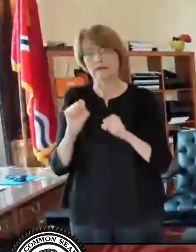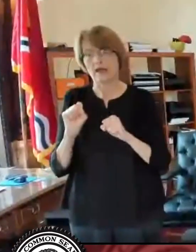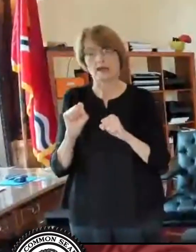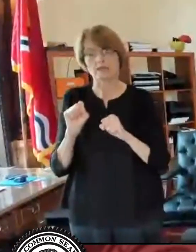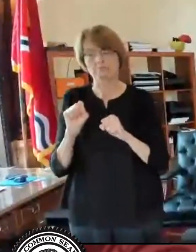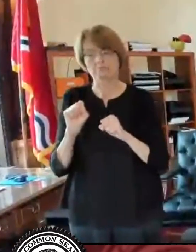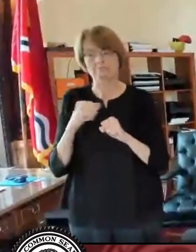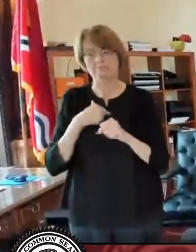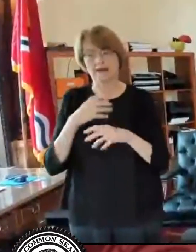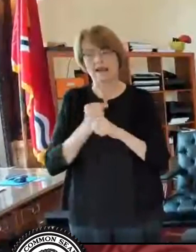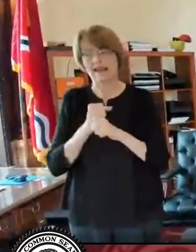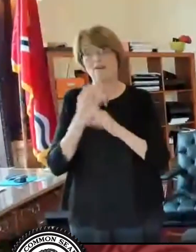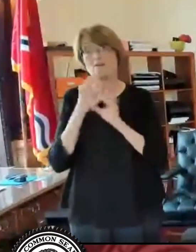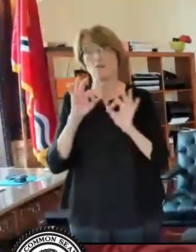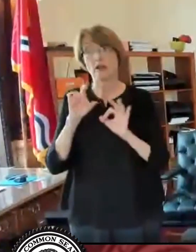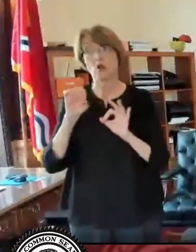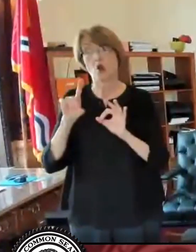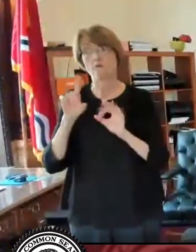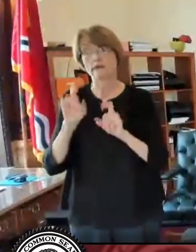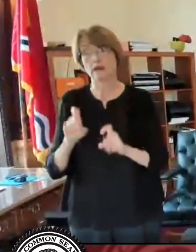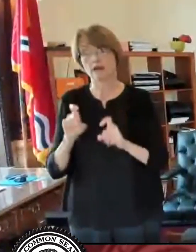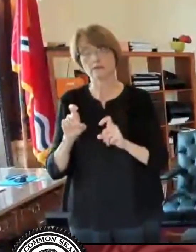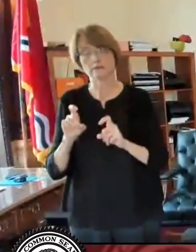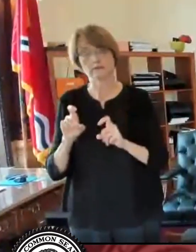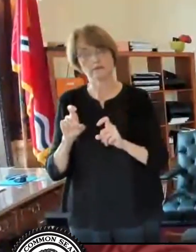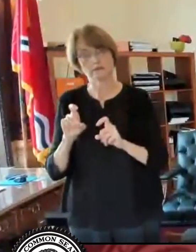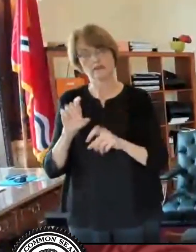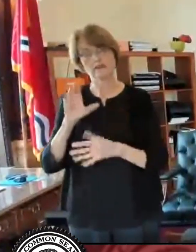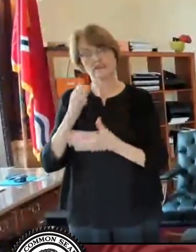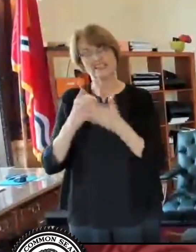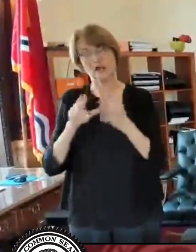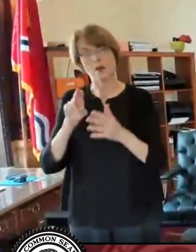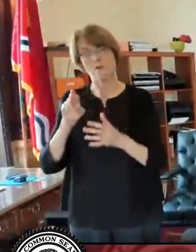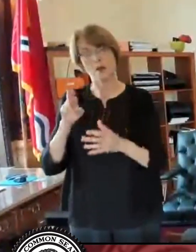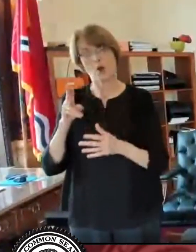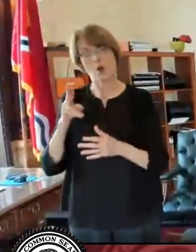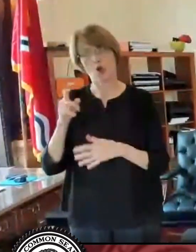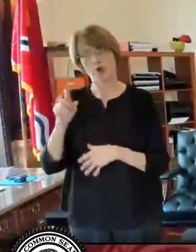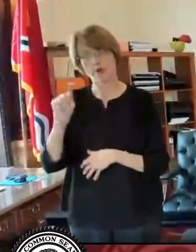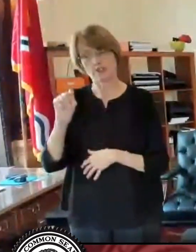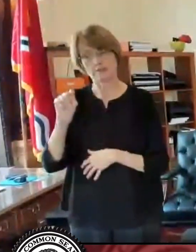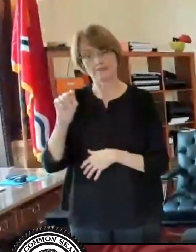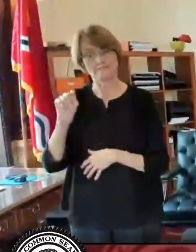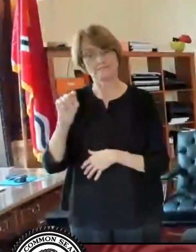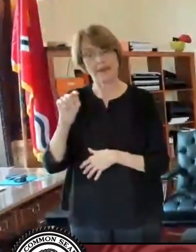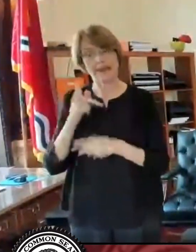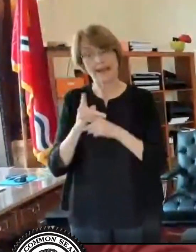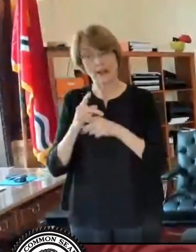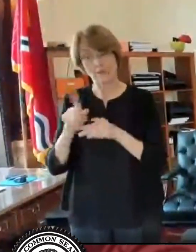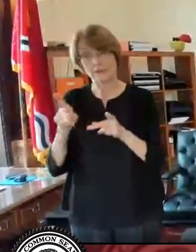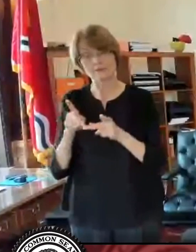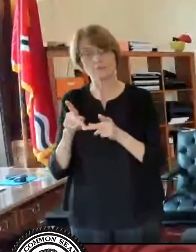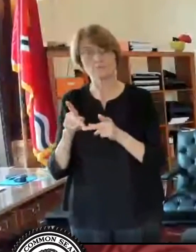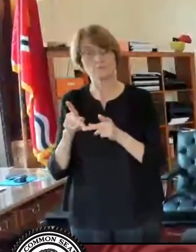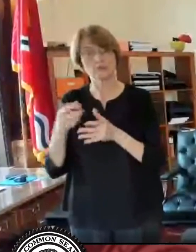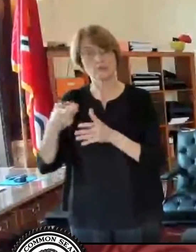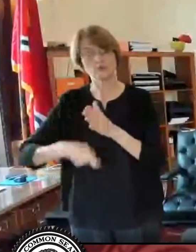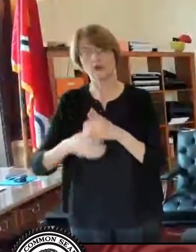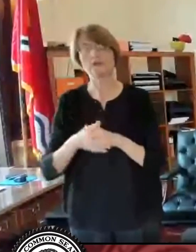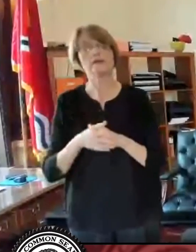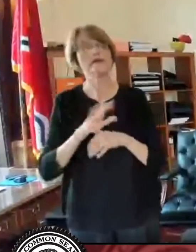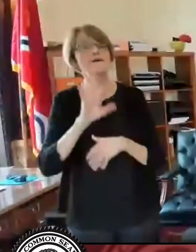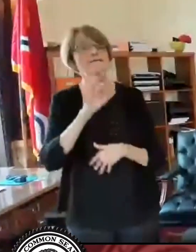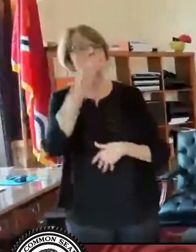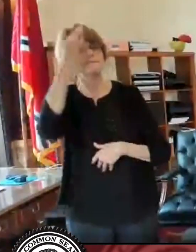COVID test because some urgent cares are charging for testing? Well, you can get a free COVID test at a federally qualified health center.